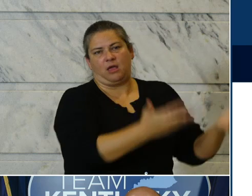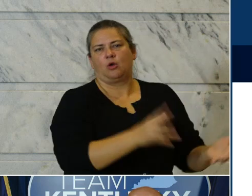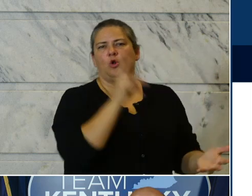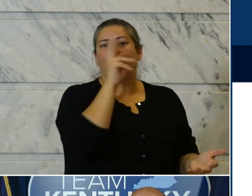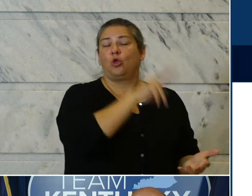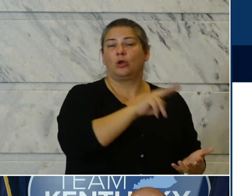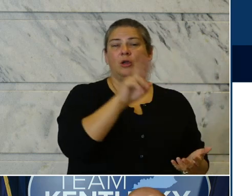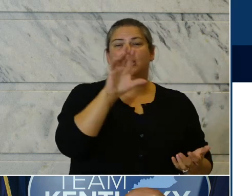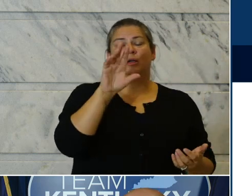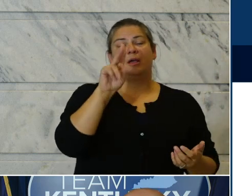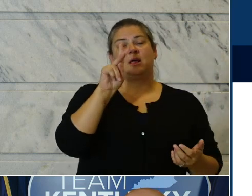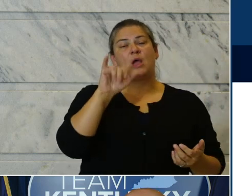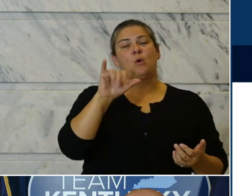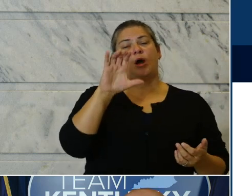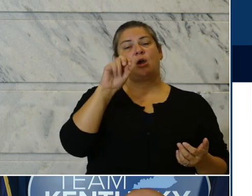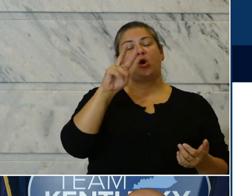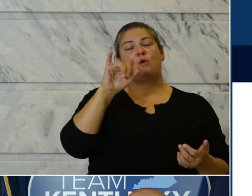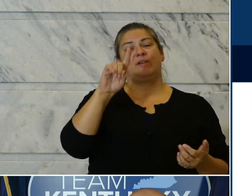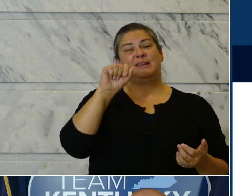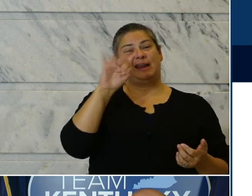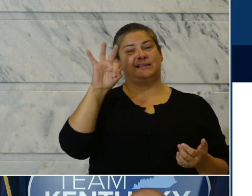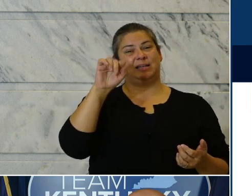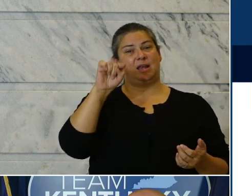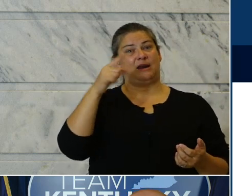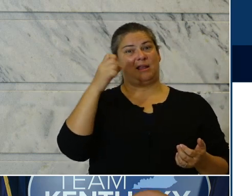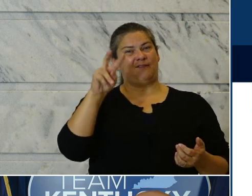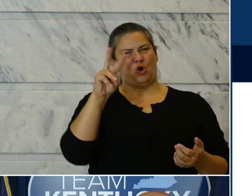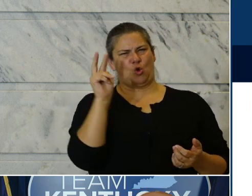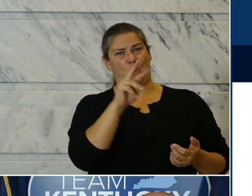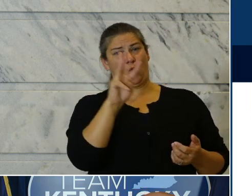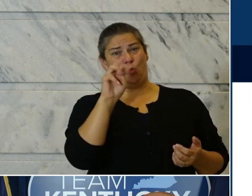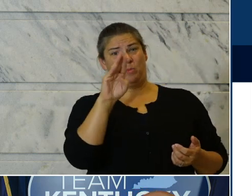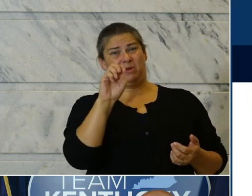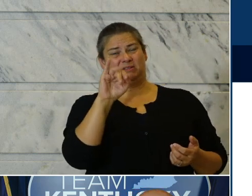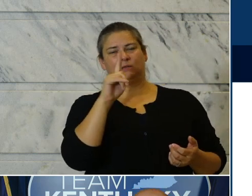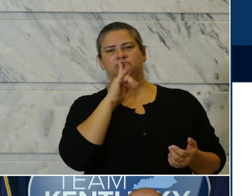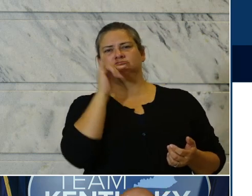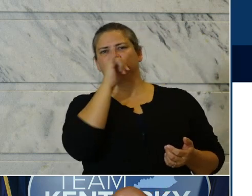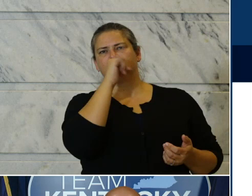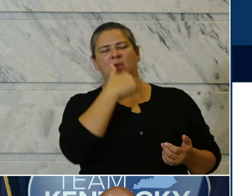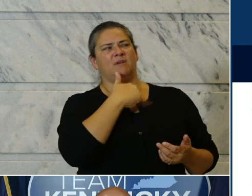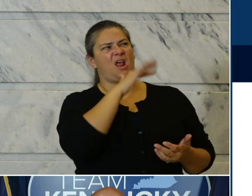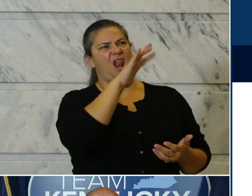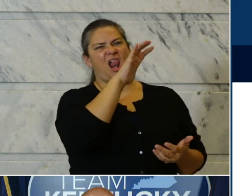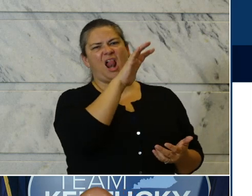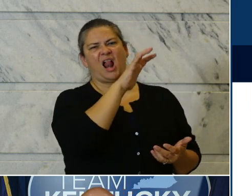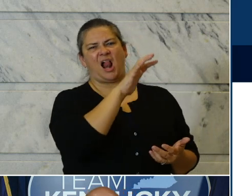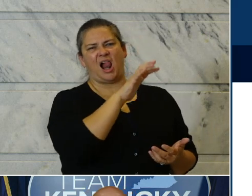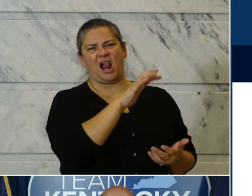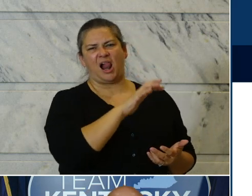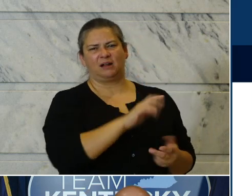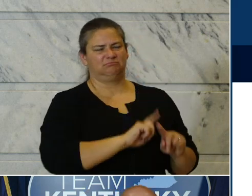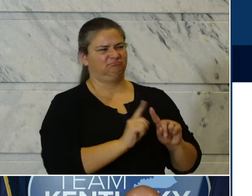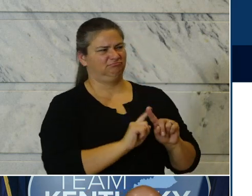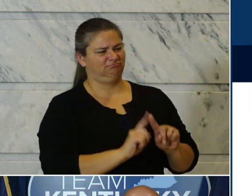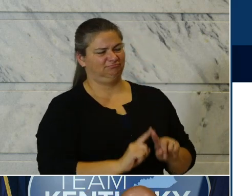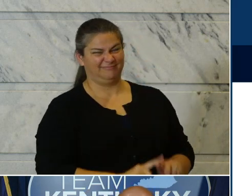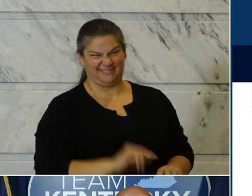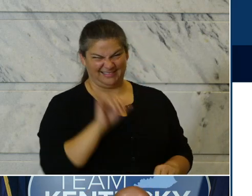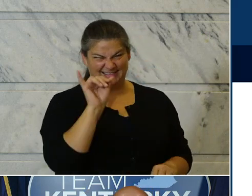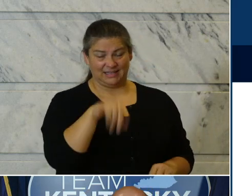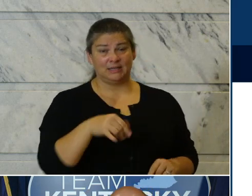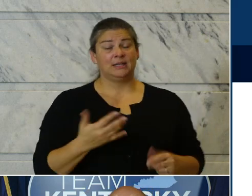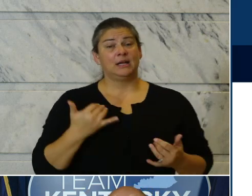kycovid19.ky.gov and look there. There's a wealth of information. So let me come back to the data. On the incidence rate map, and I'm going to use this general